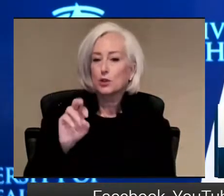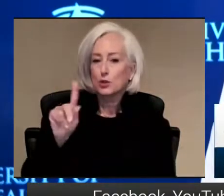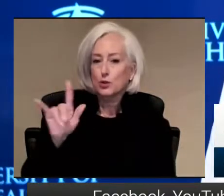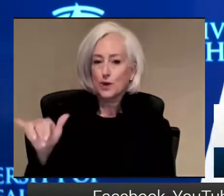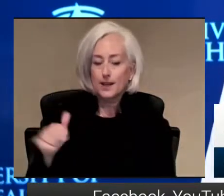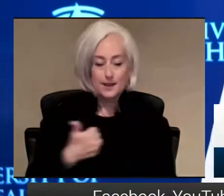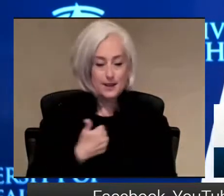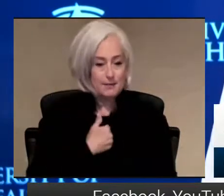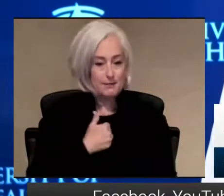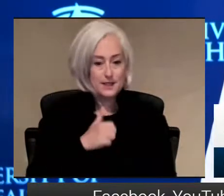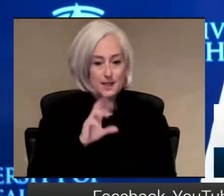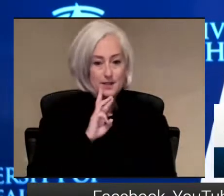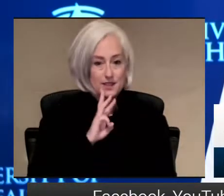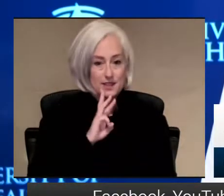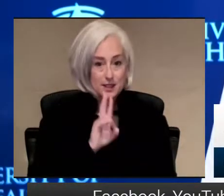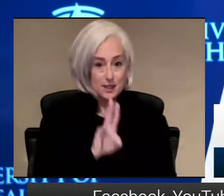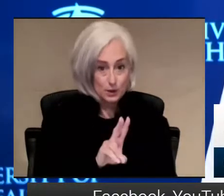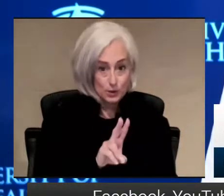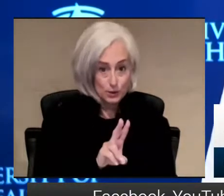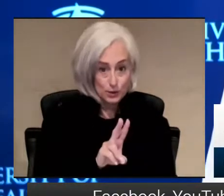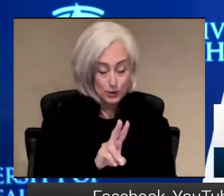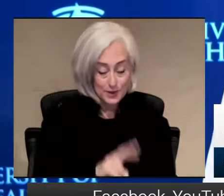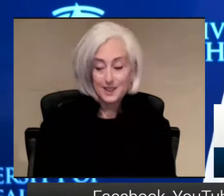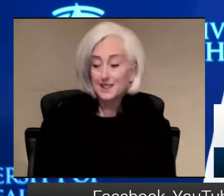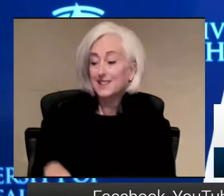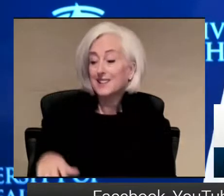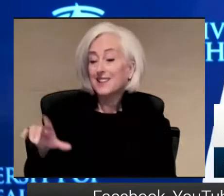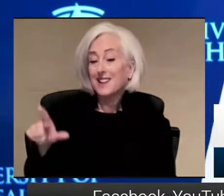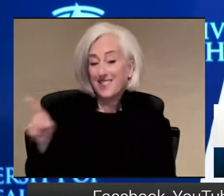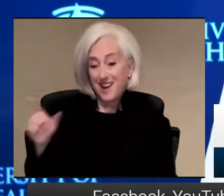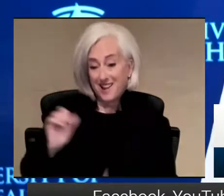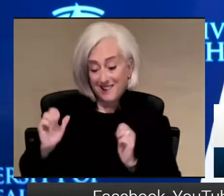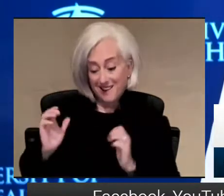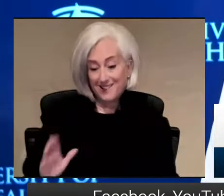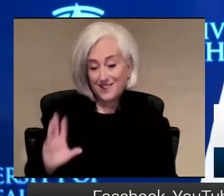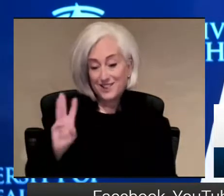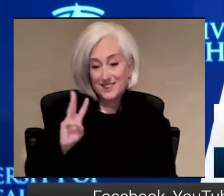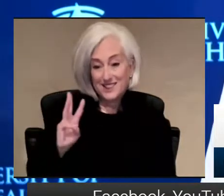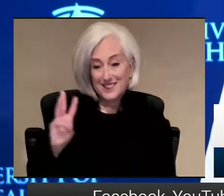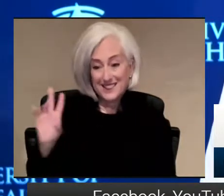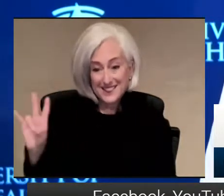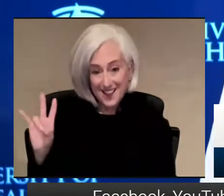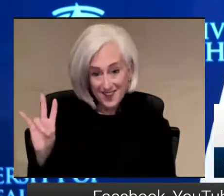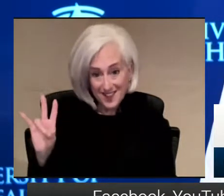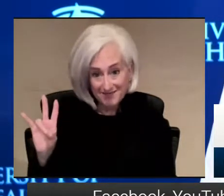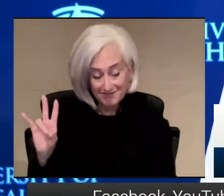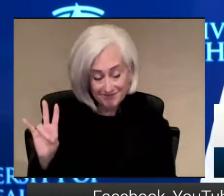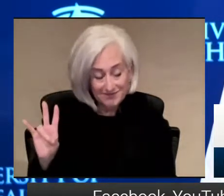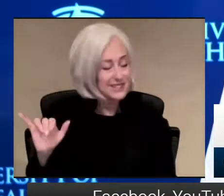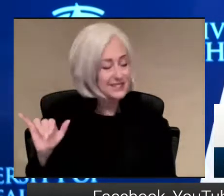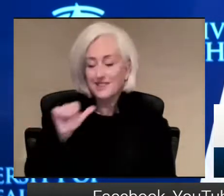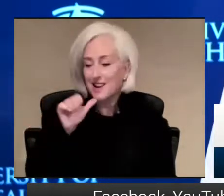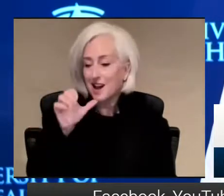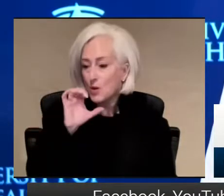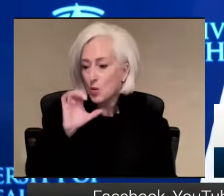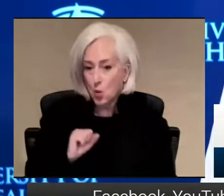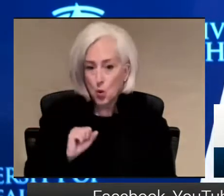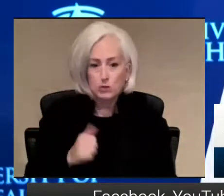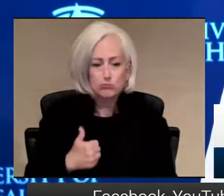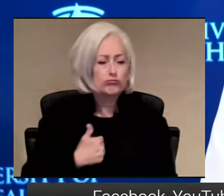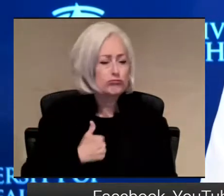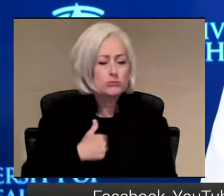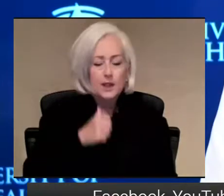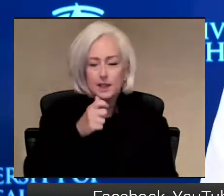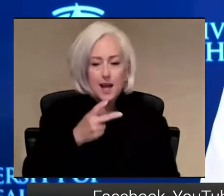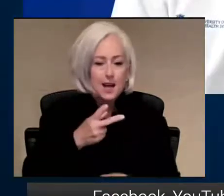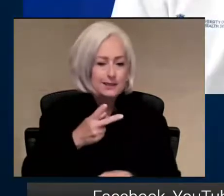that 67 is not old at all. And I don't know that I've treated many patients with this, Dr. Reddy.